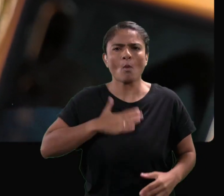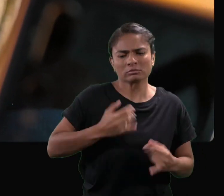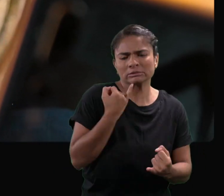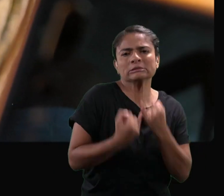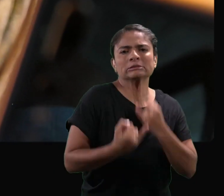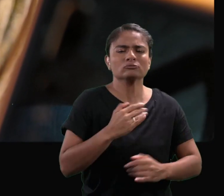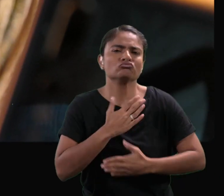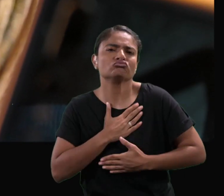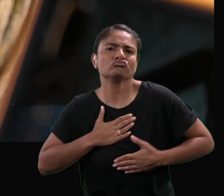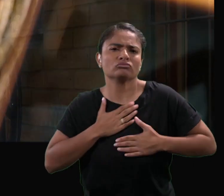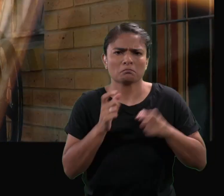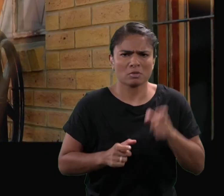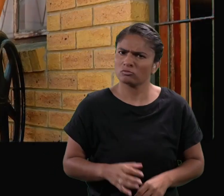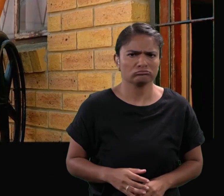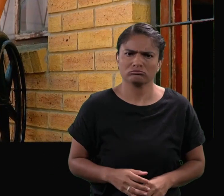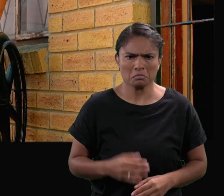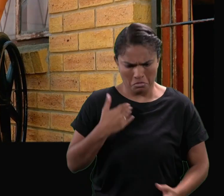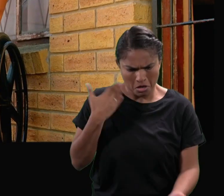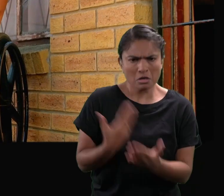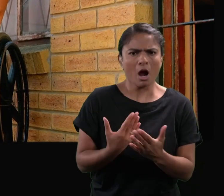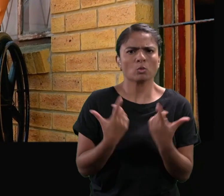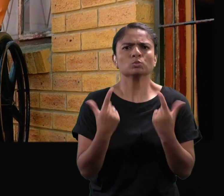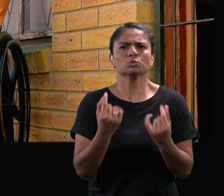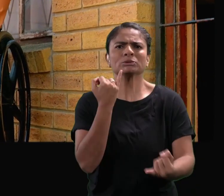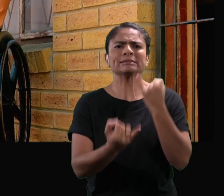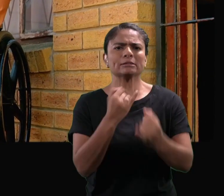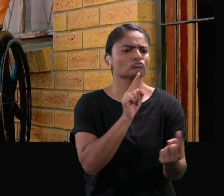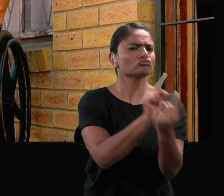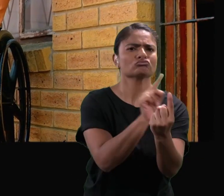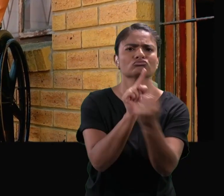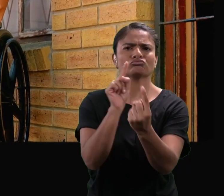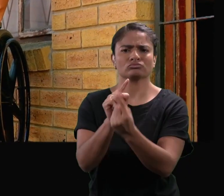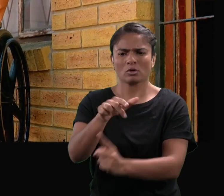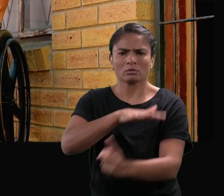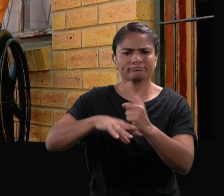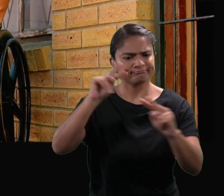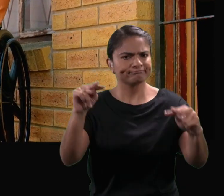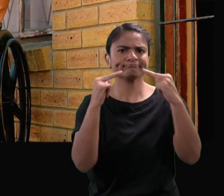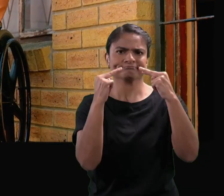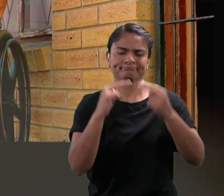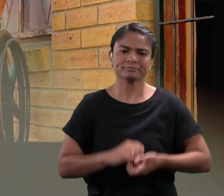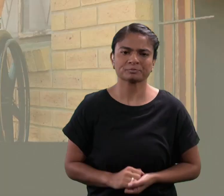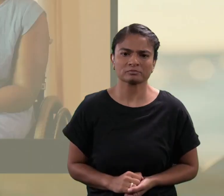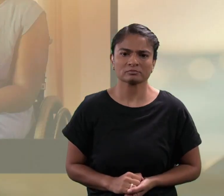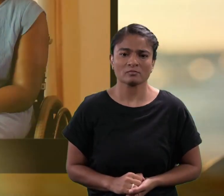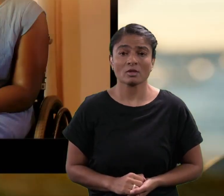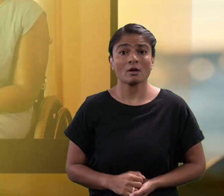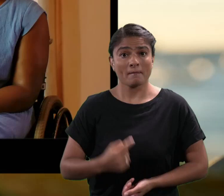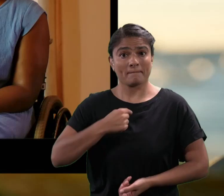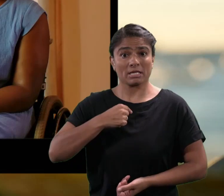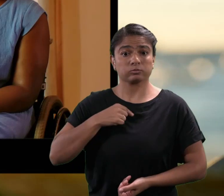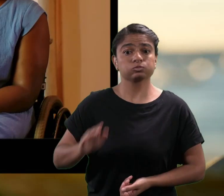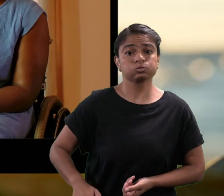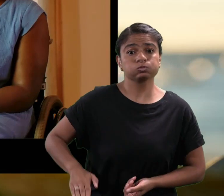desire for sexual fulfillment in people and the ability to engage in sexual activities within the correct context.